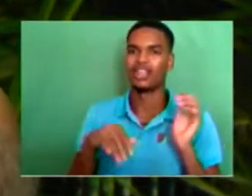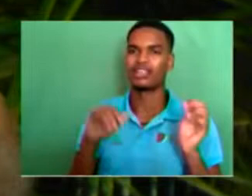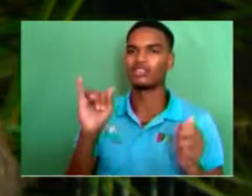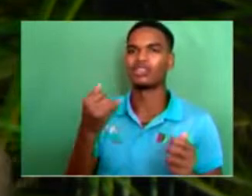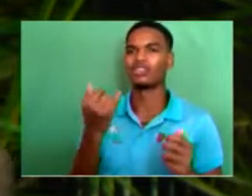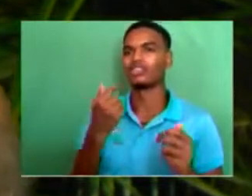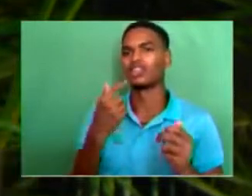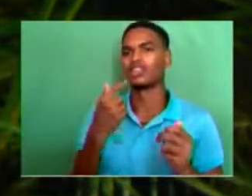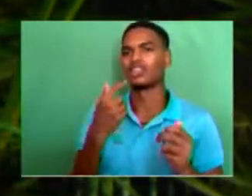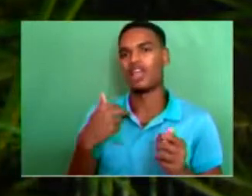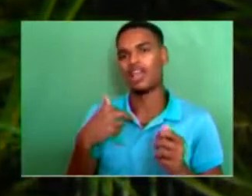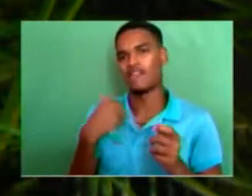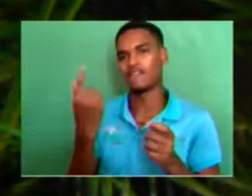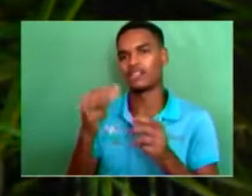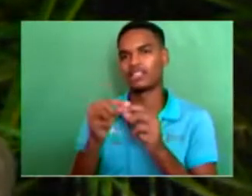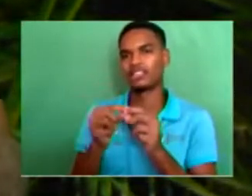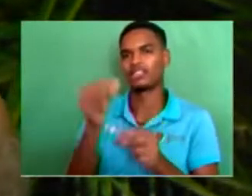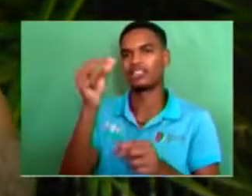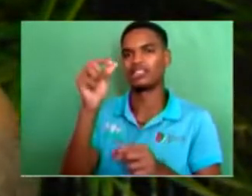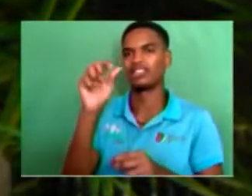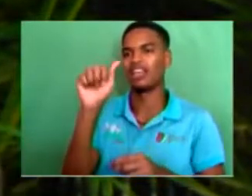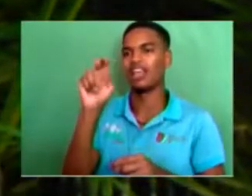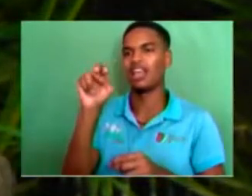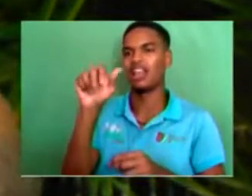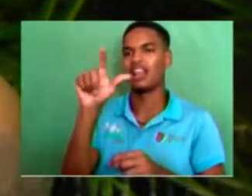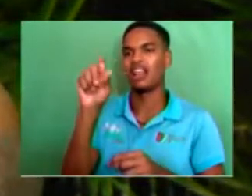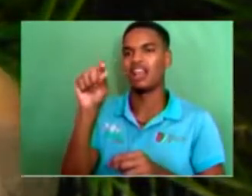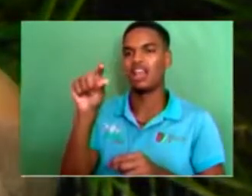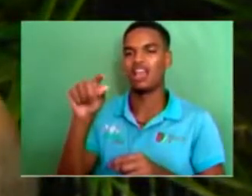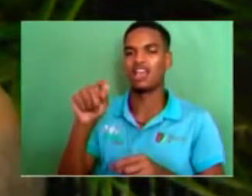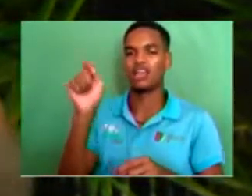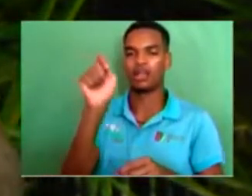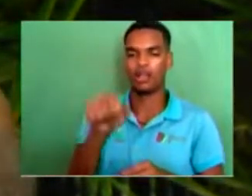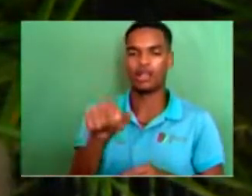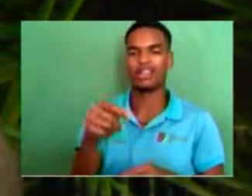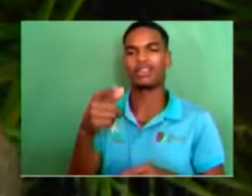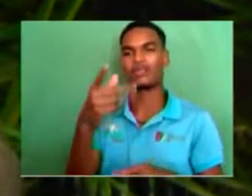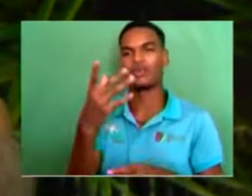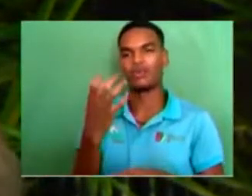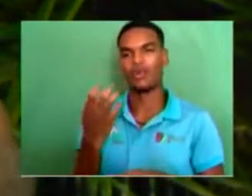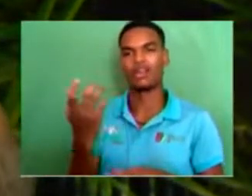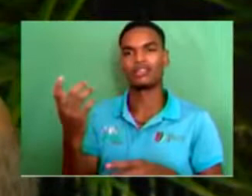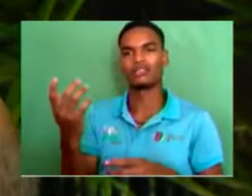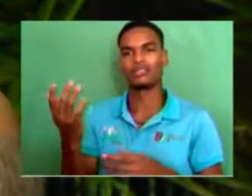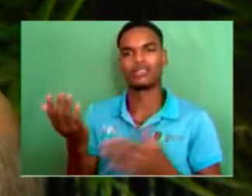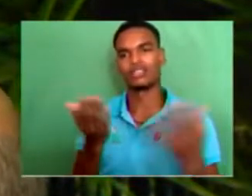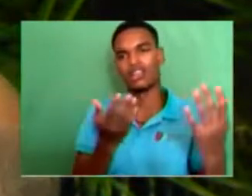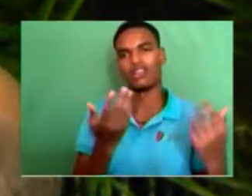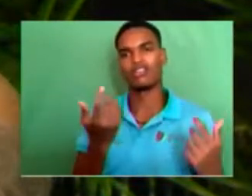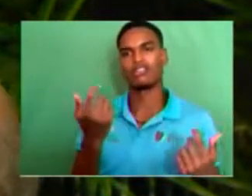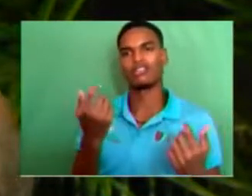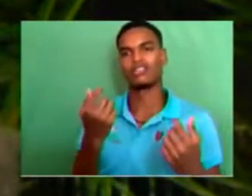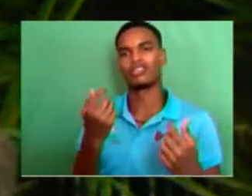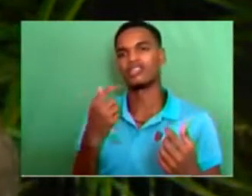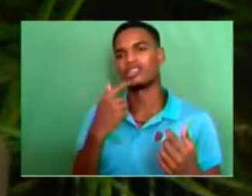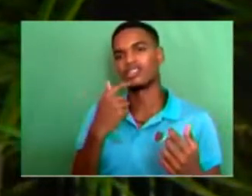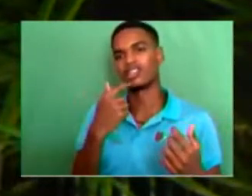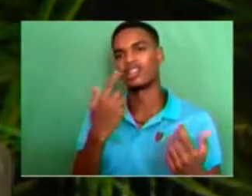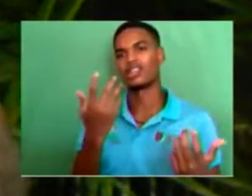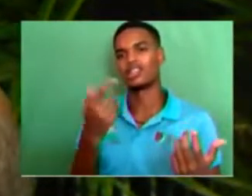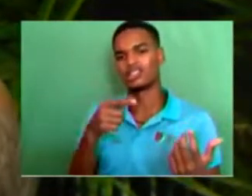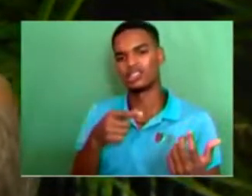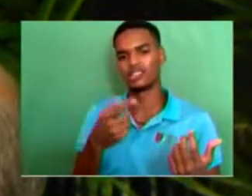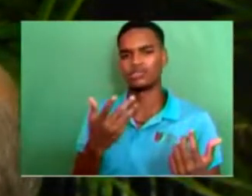the analog shutoff to stimulate. You want the carrot that dangle to say, this is cool new